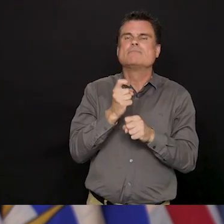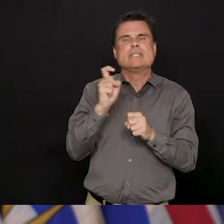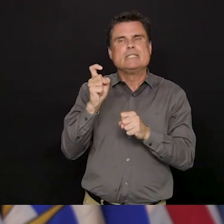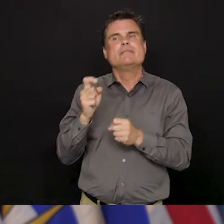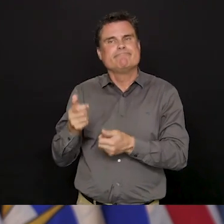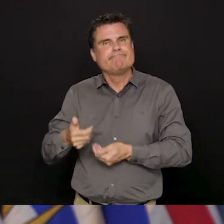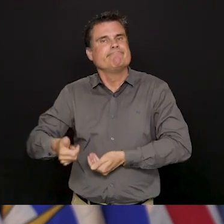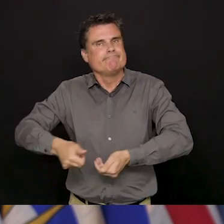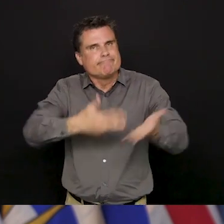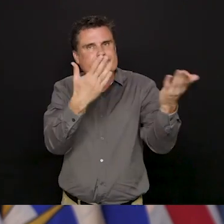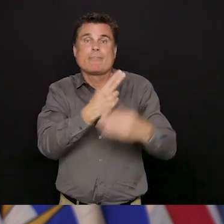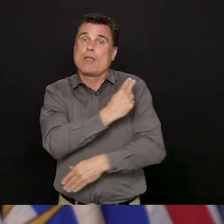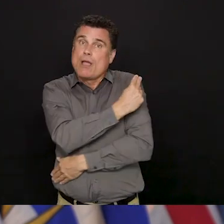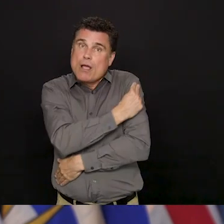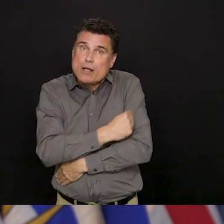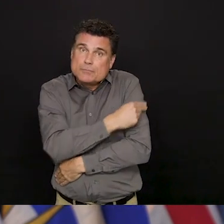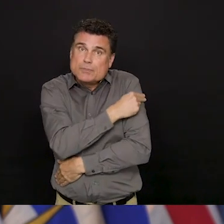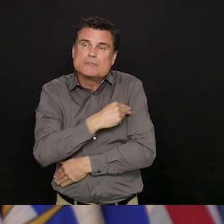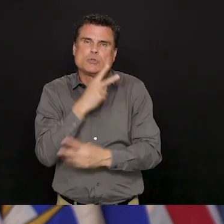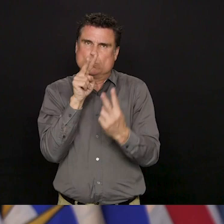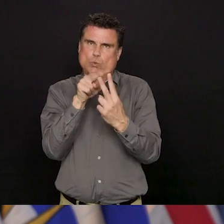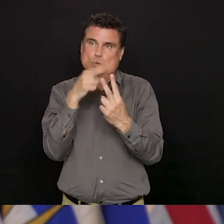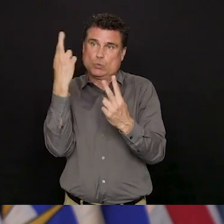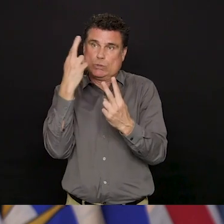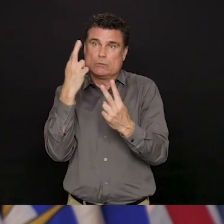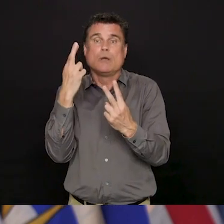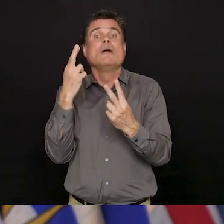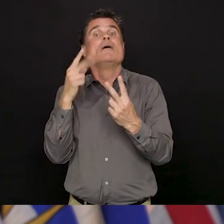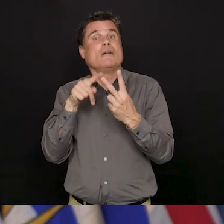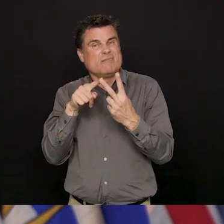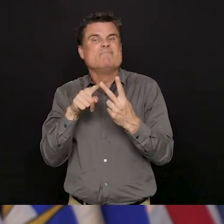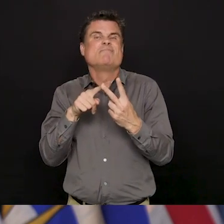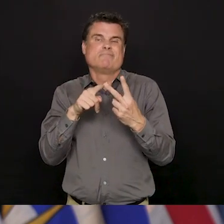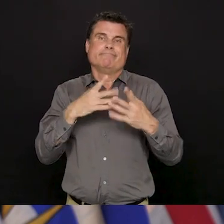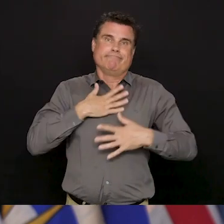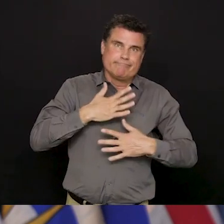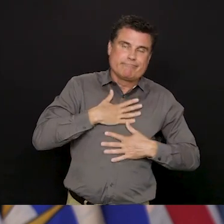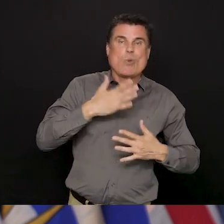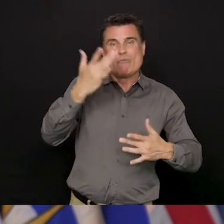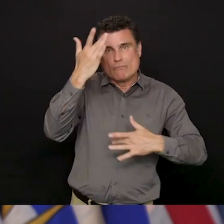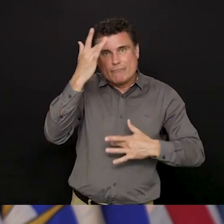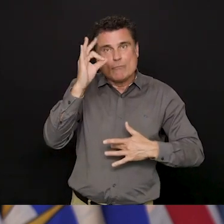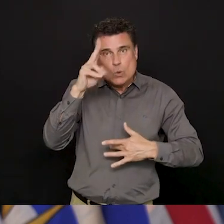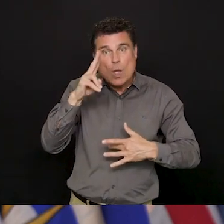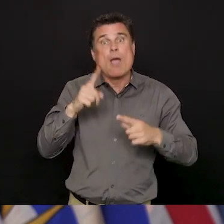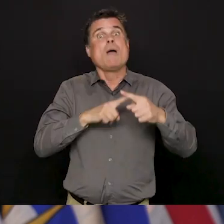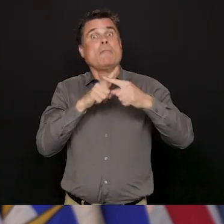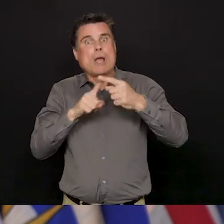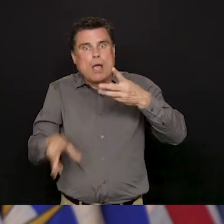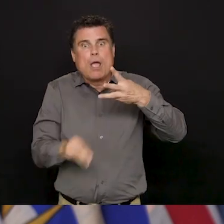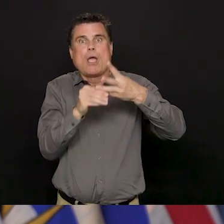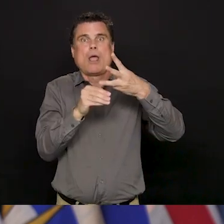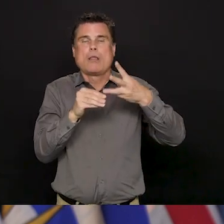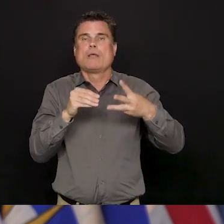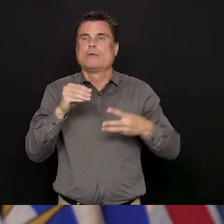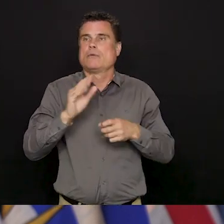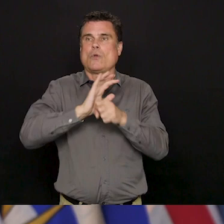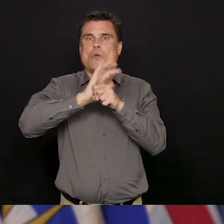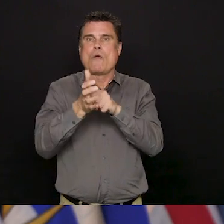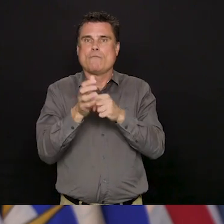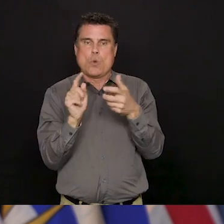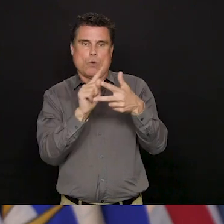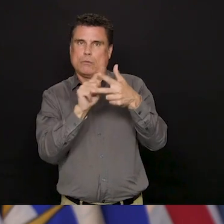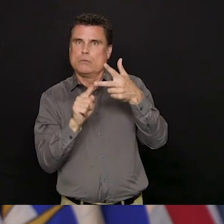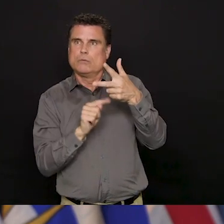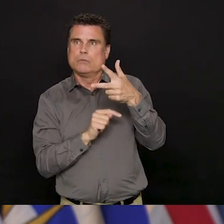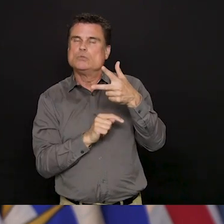fall. And that's one of the things that we are working very hard to have in place, the surveillance that we need, the testing that we need,